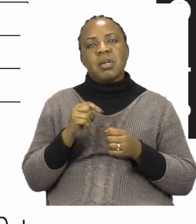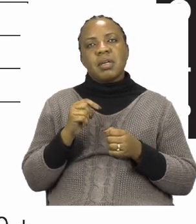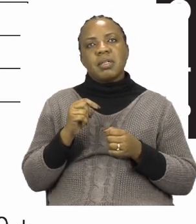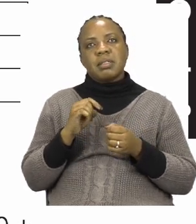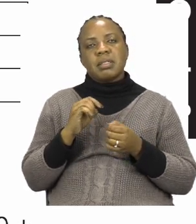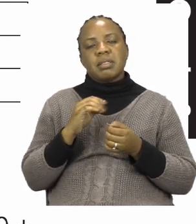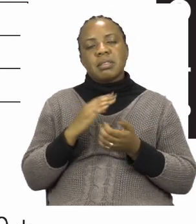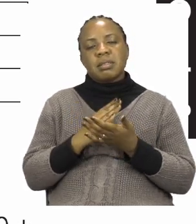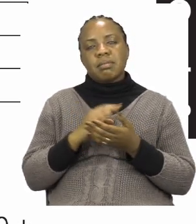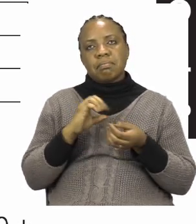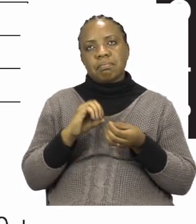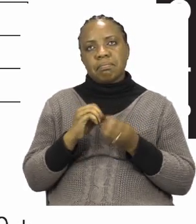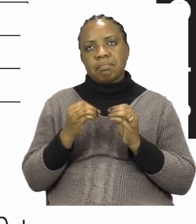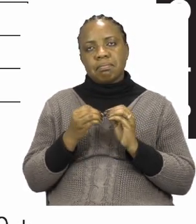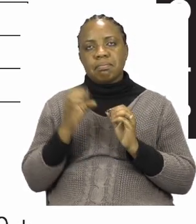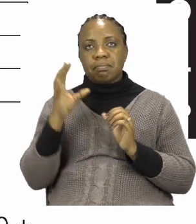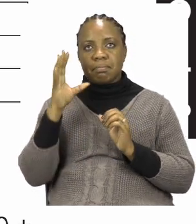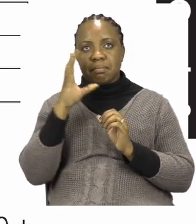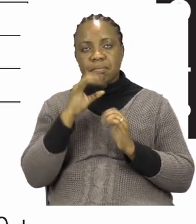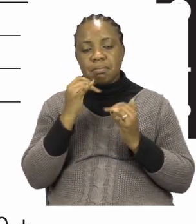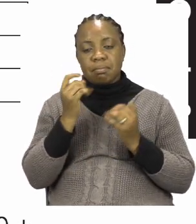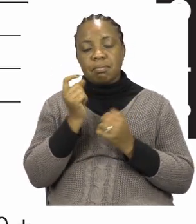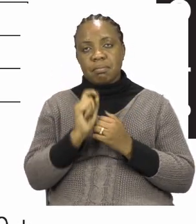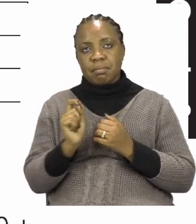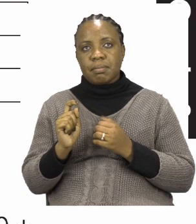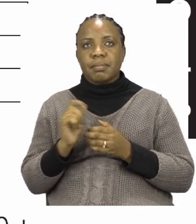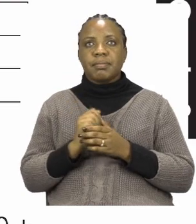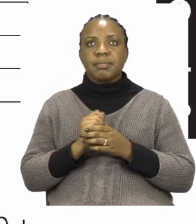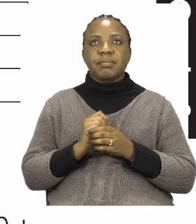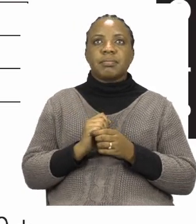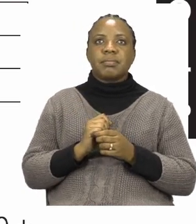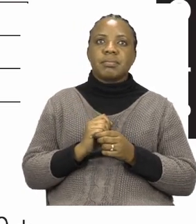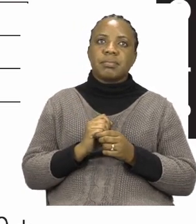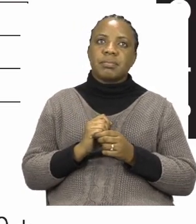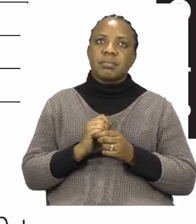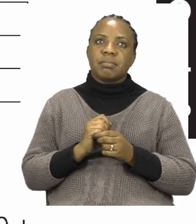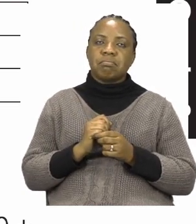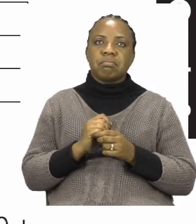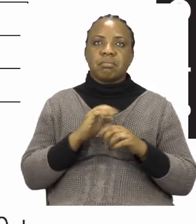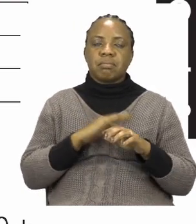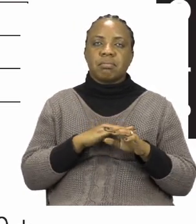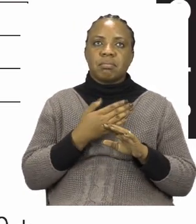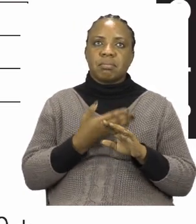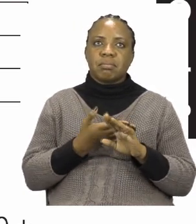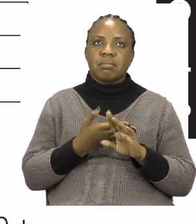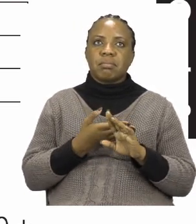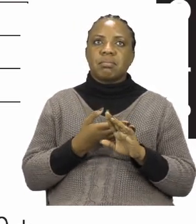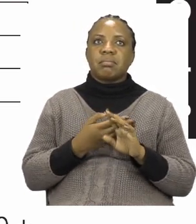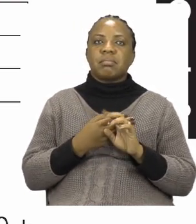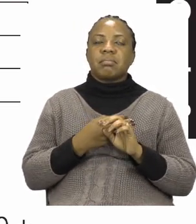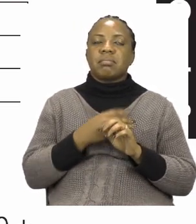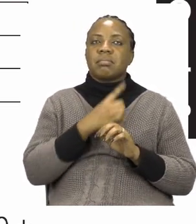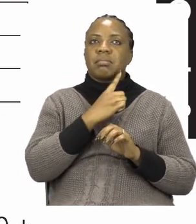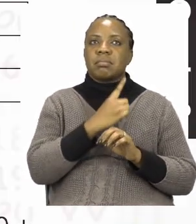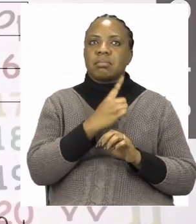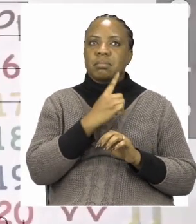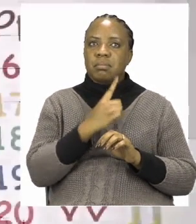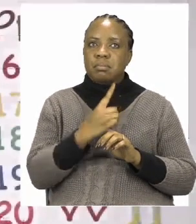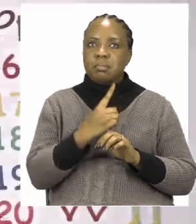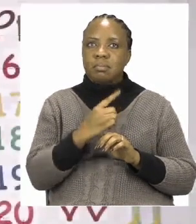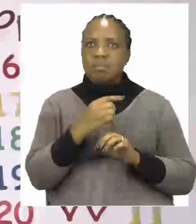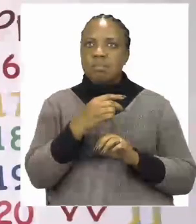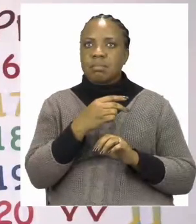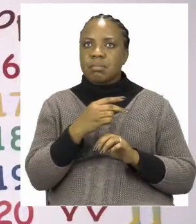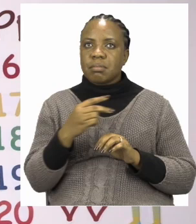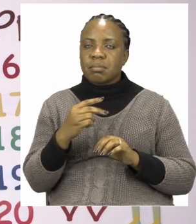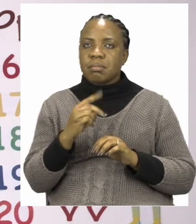you. So let's take a look. Now, if we have 11 equals 10 plus